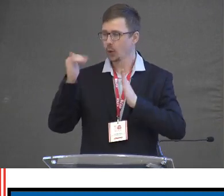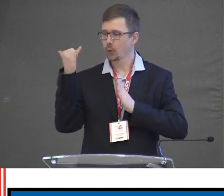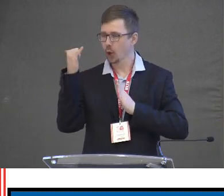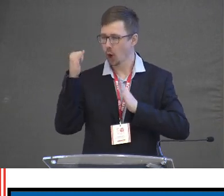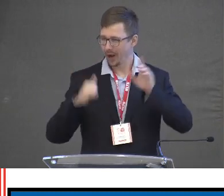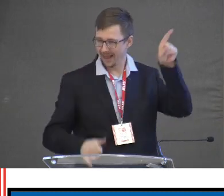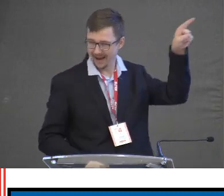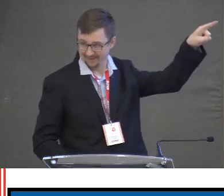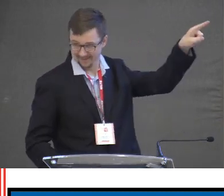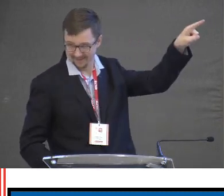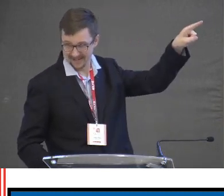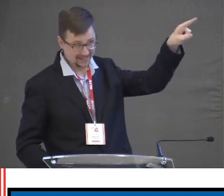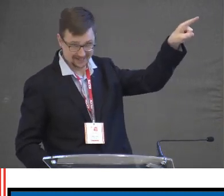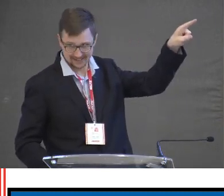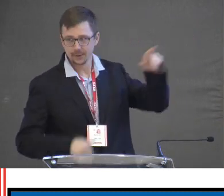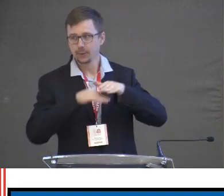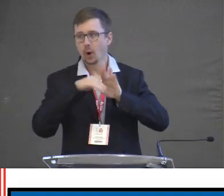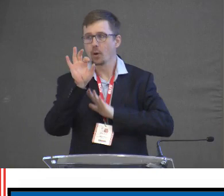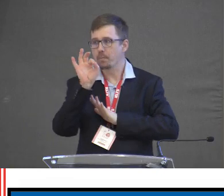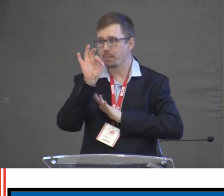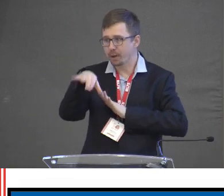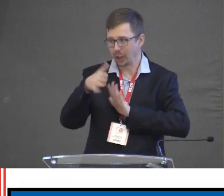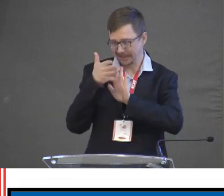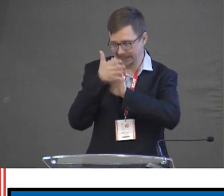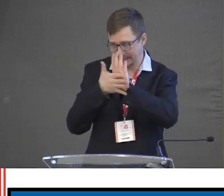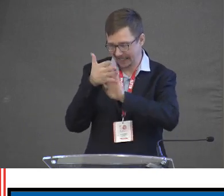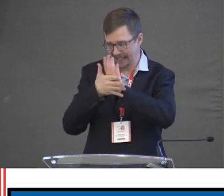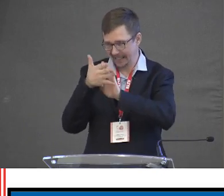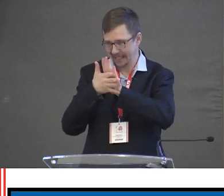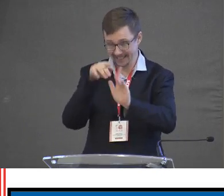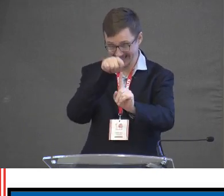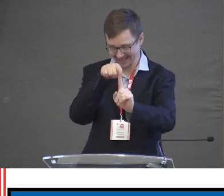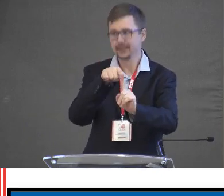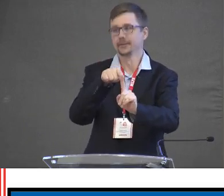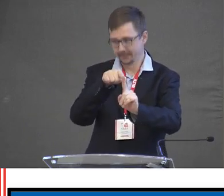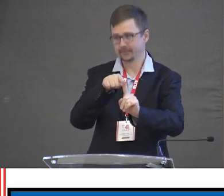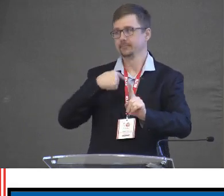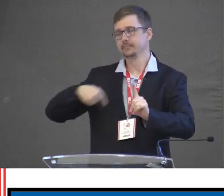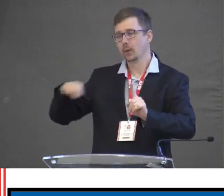here's a picture of two publications. If you look at the yellow one from ProSign,